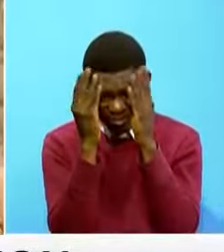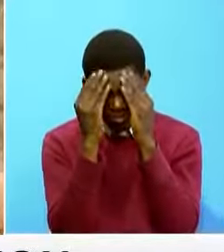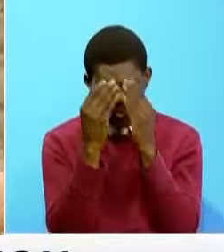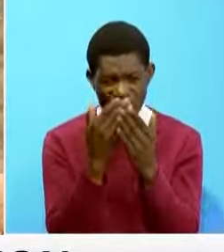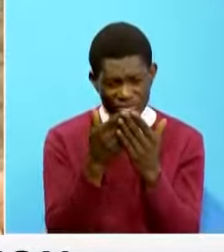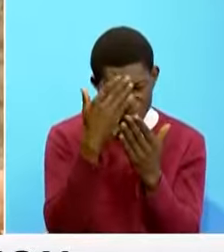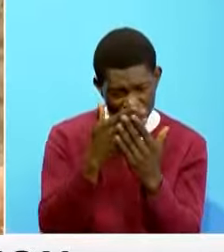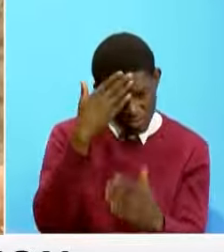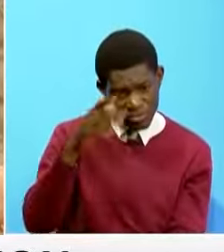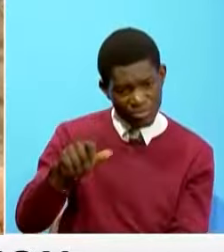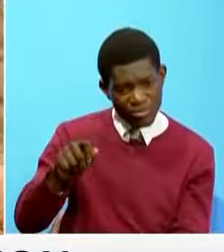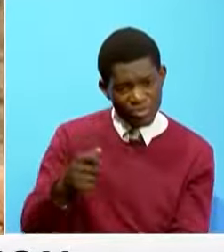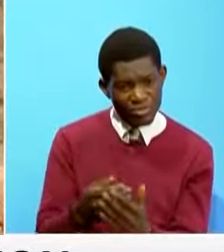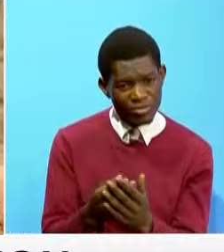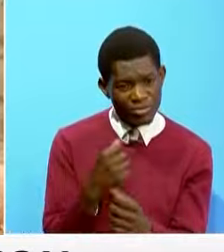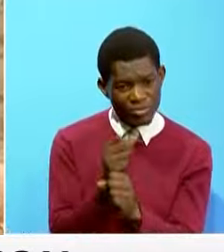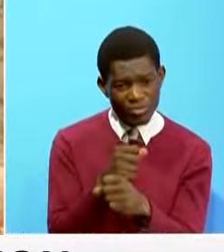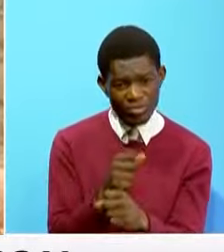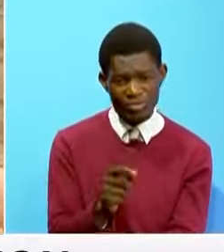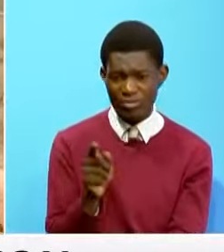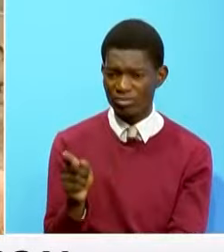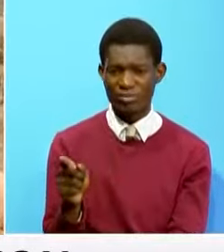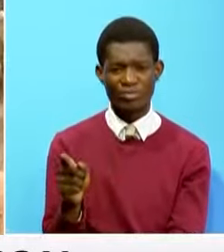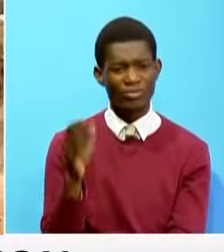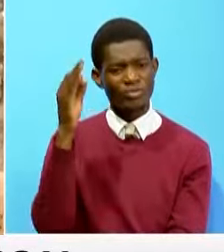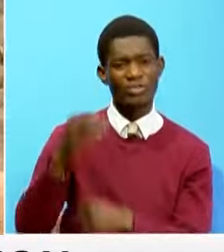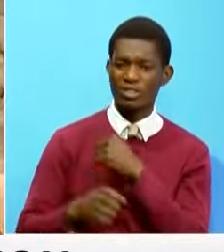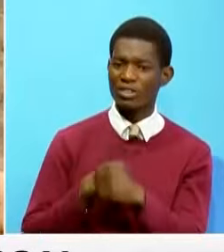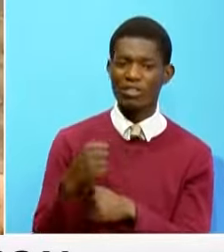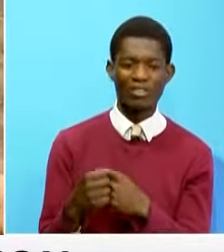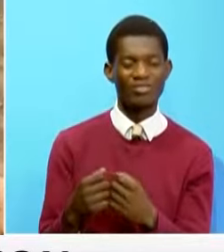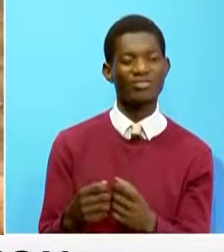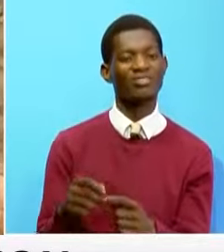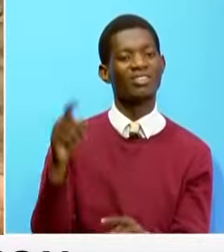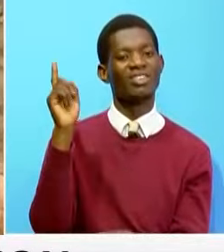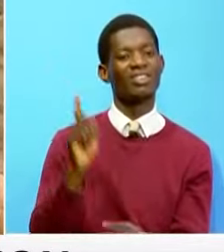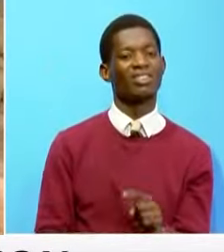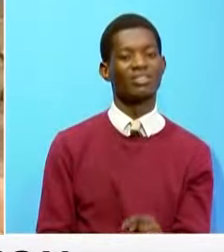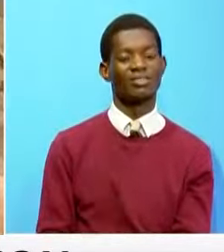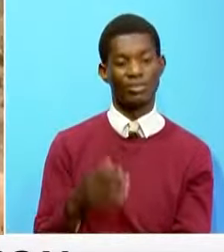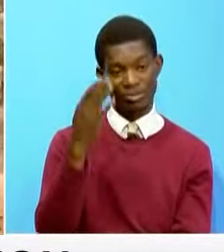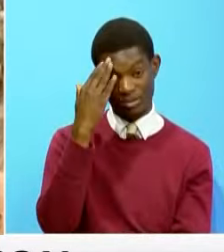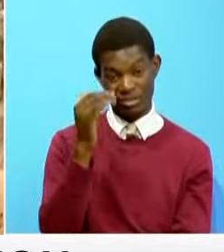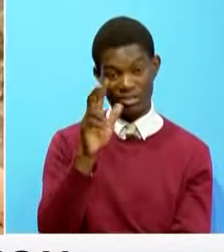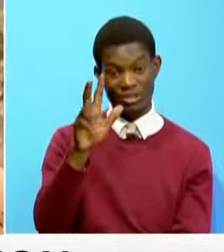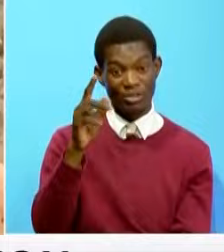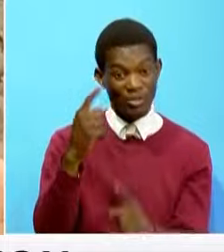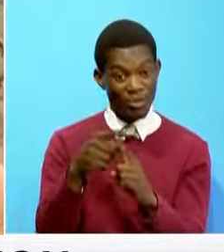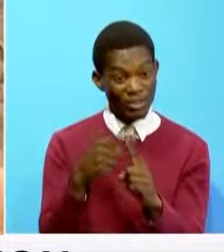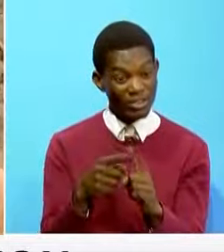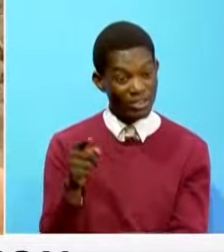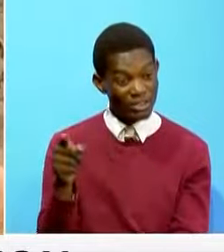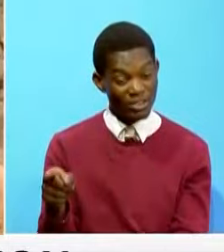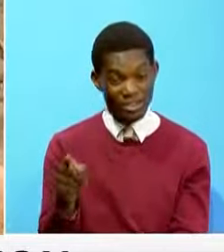production. That student cannot suffer. Why? Because within 3 months, that person or that student